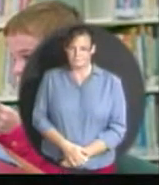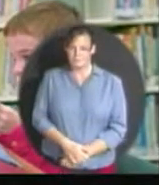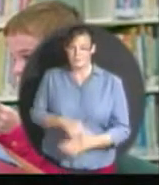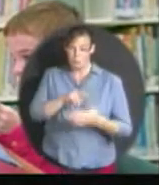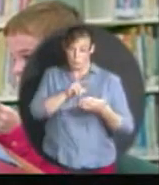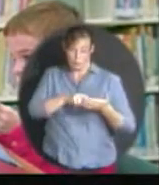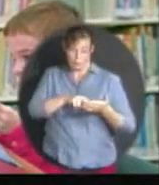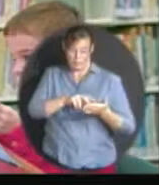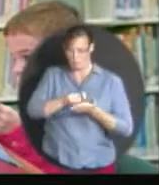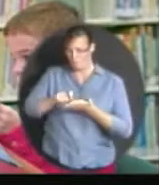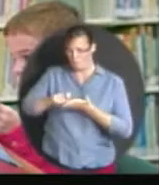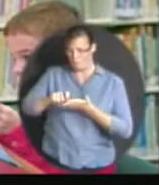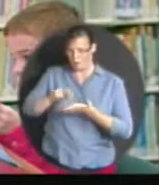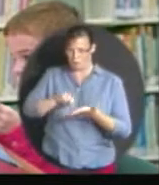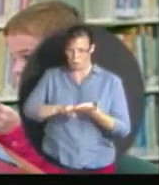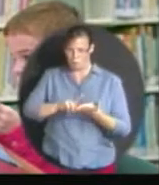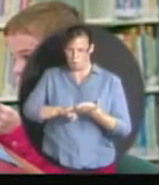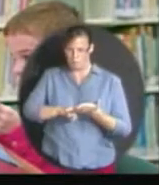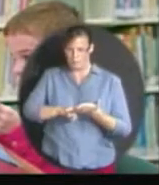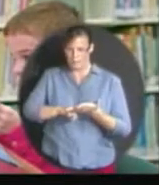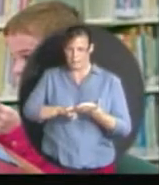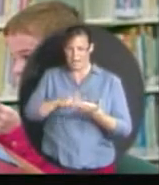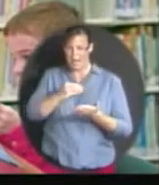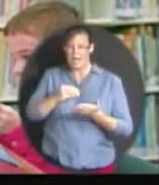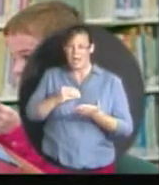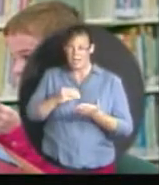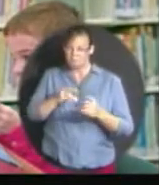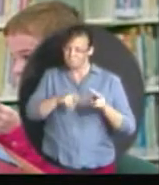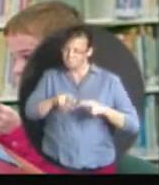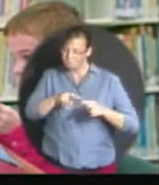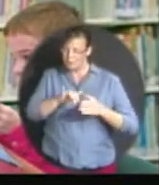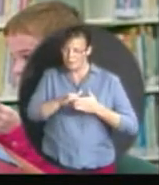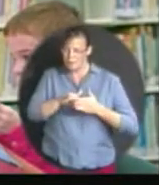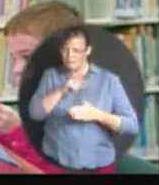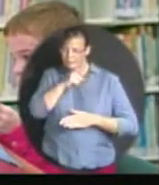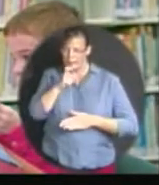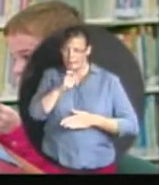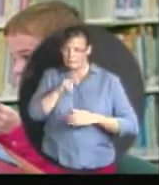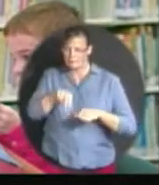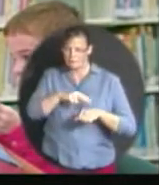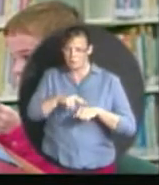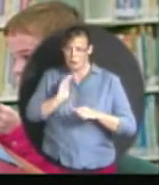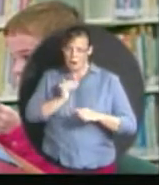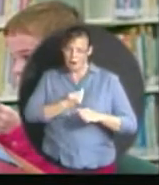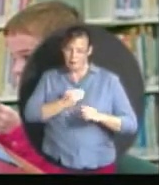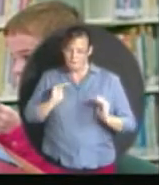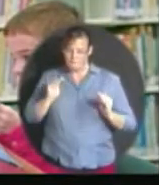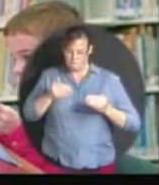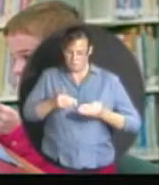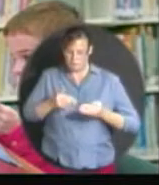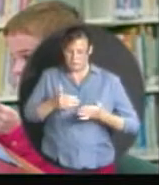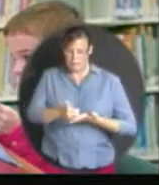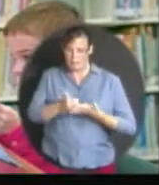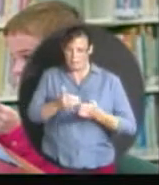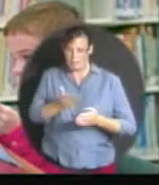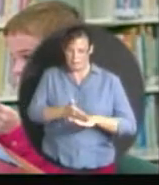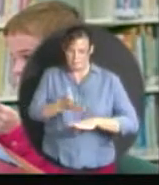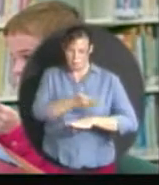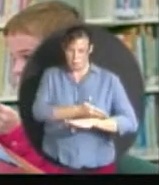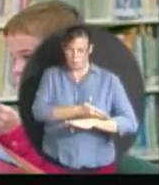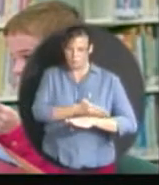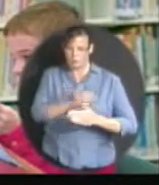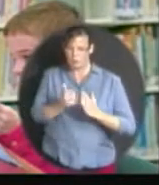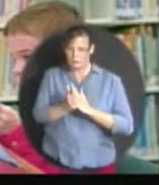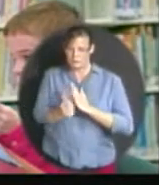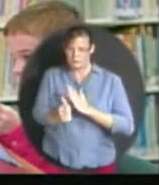Reading and writing enrollment, and we keep track of this because, of course, our focus is helping improve those core skills in